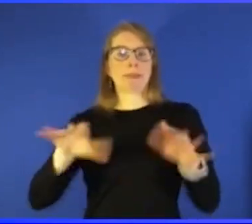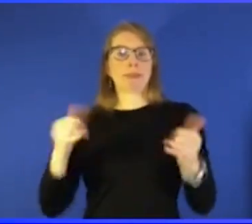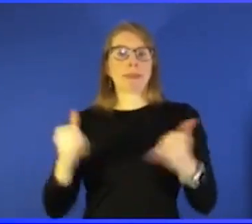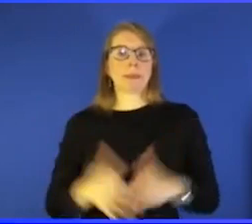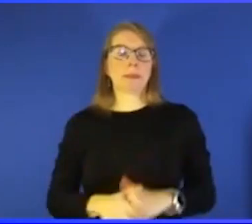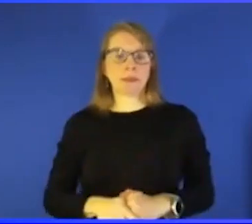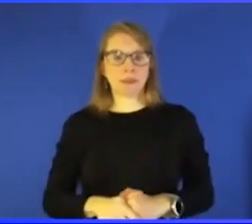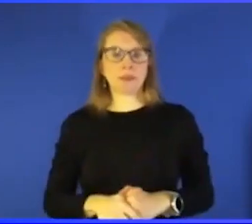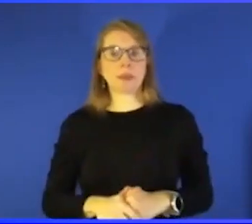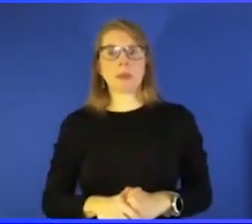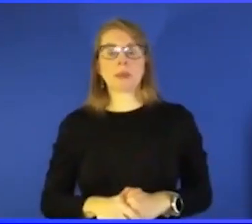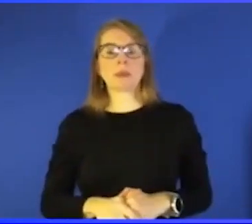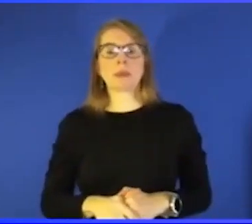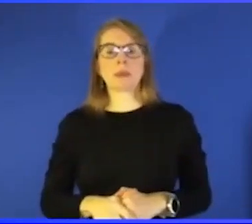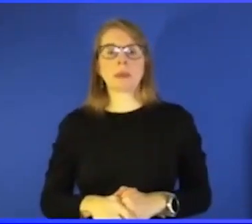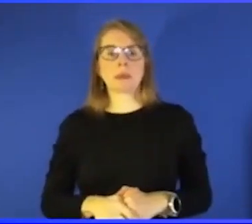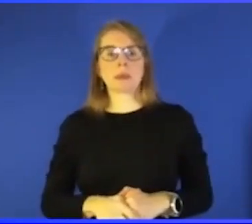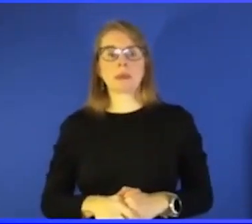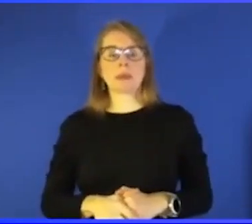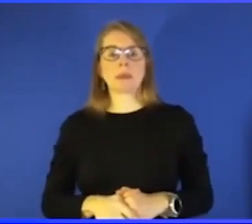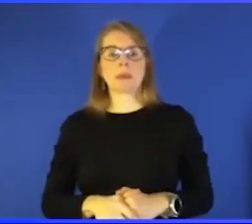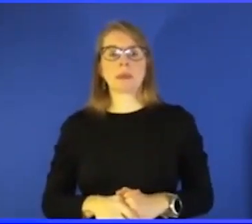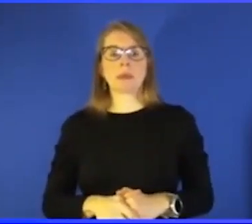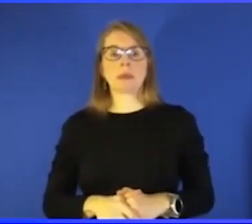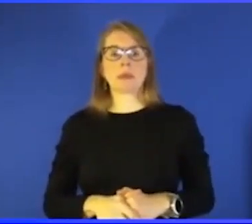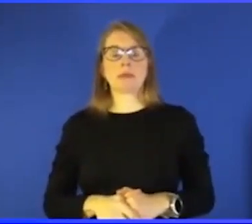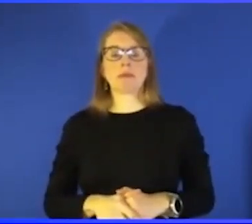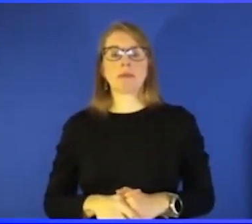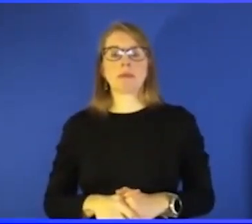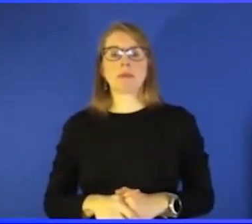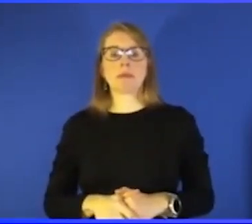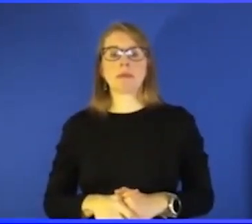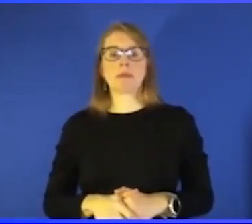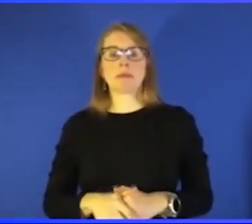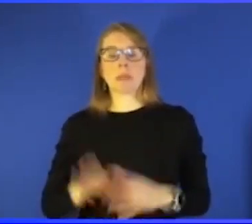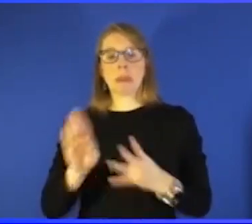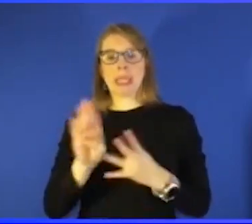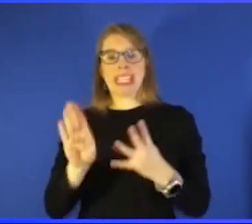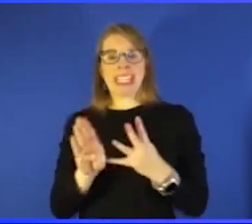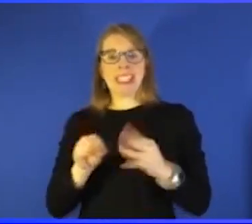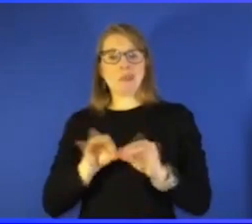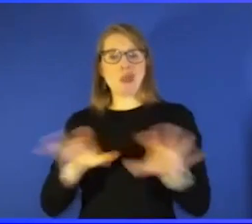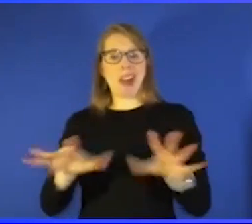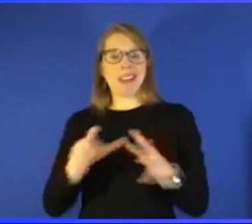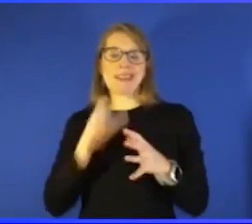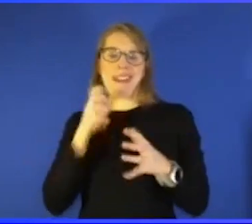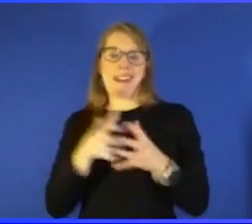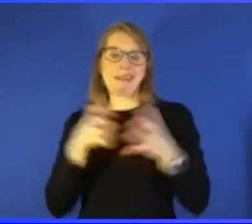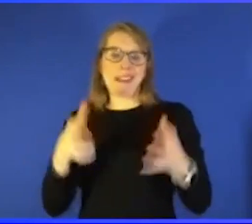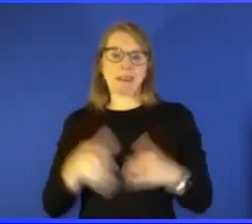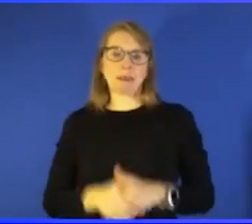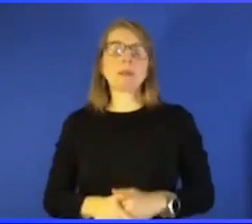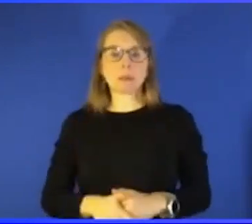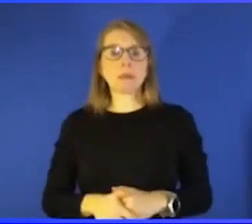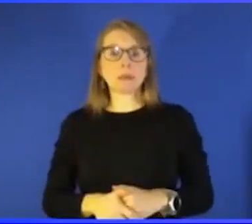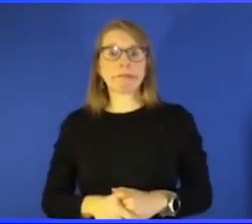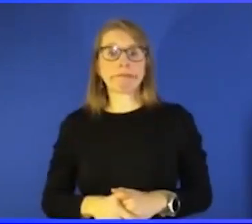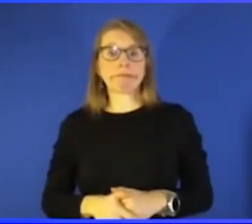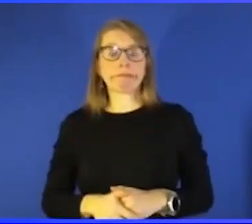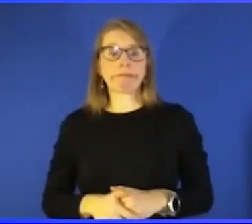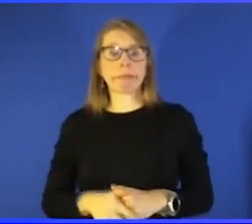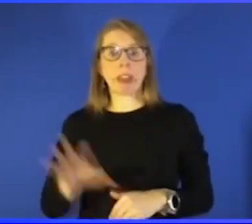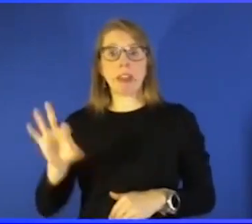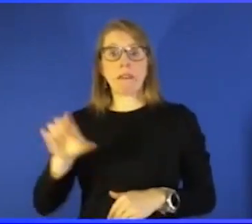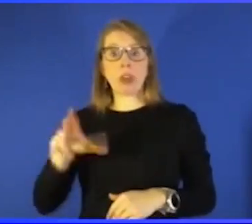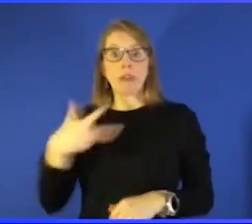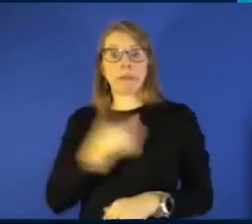There is a very little amount of activity of the Influenza B. So that is what the vaccine contains. It's 2